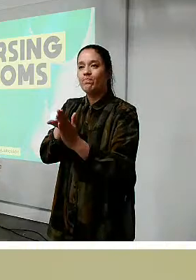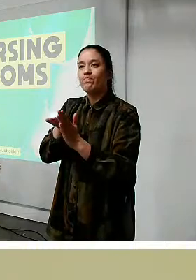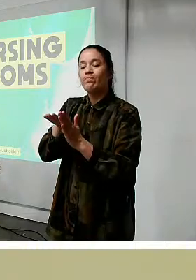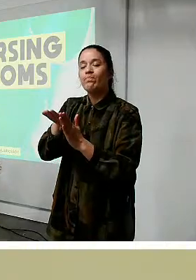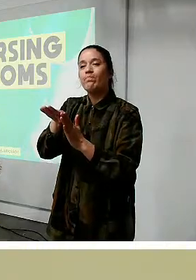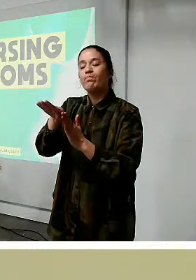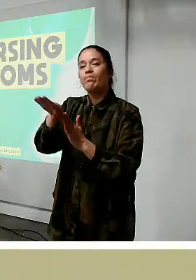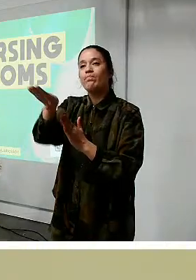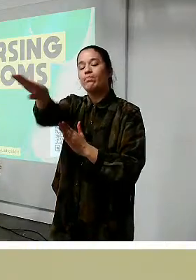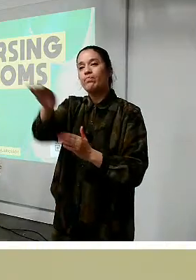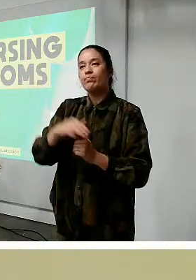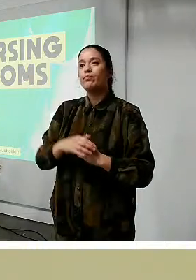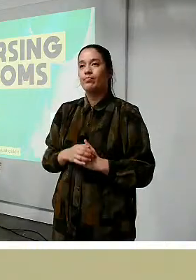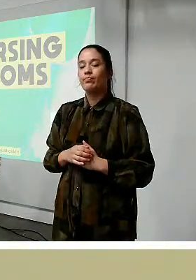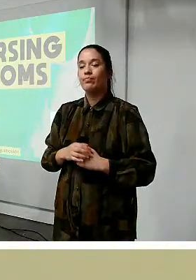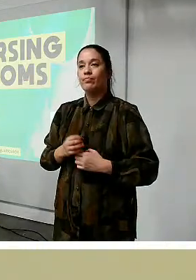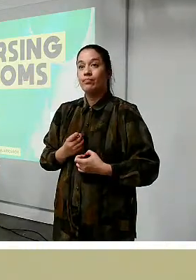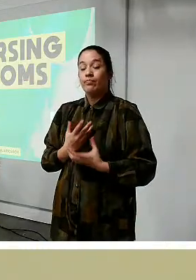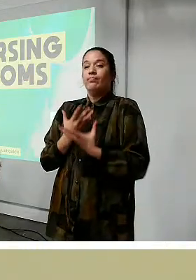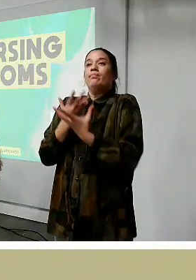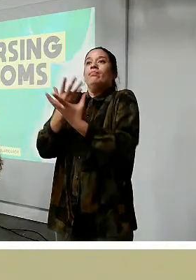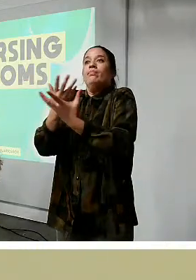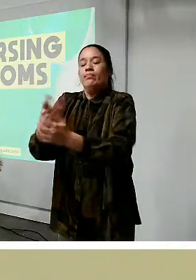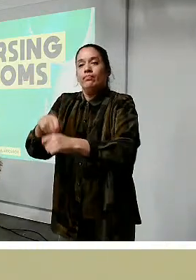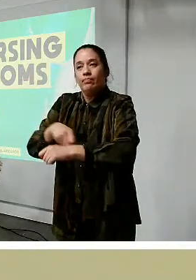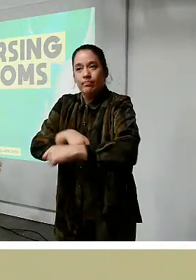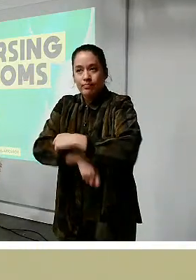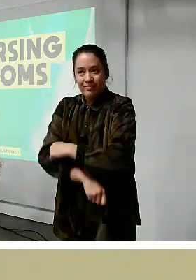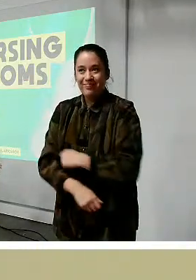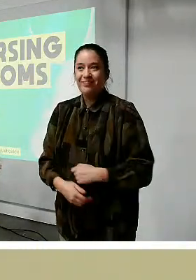but that shouldn't stop us trying.